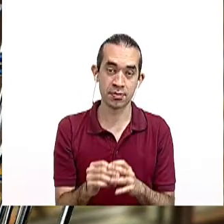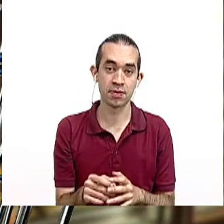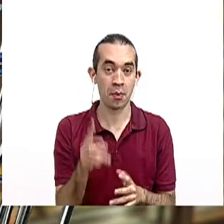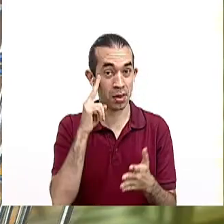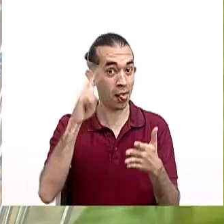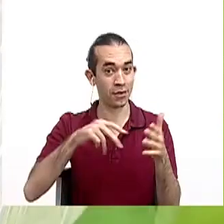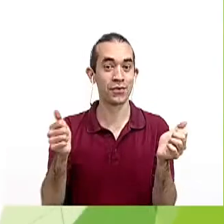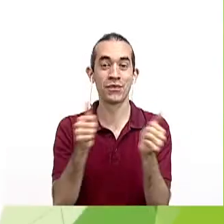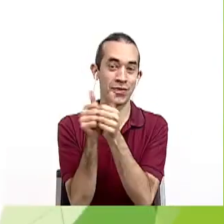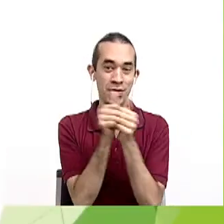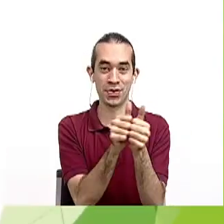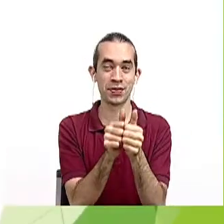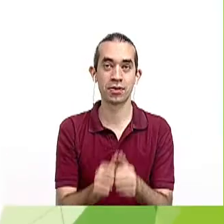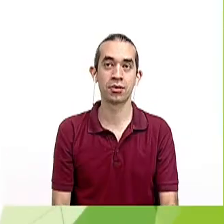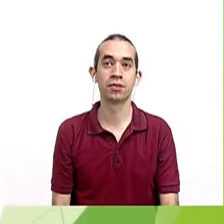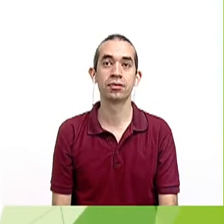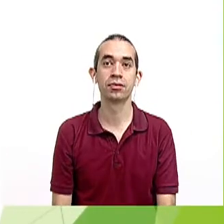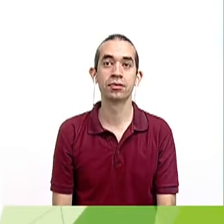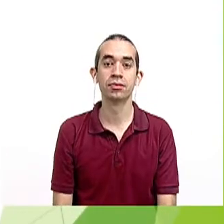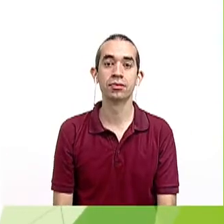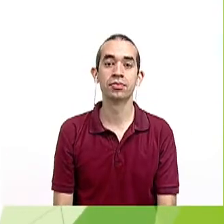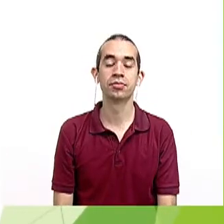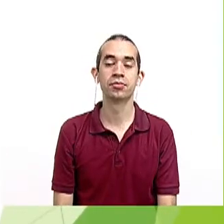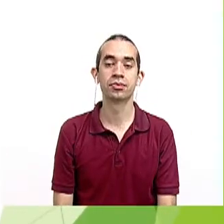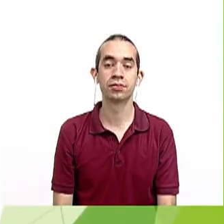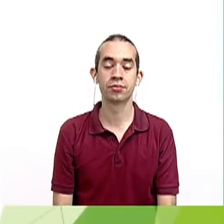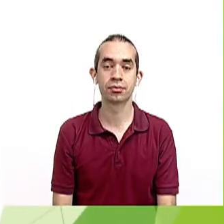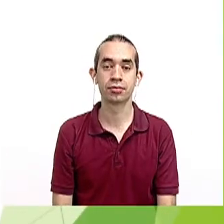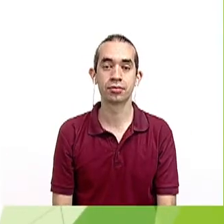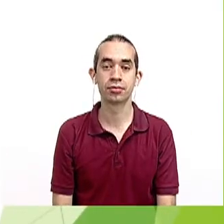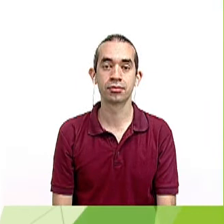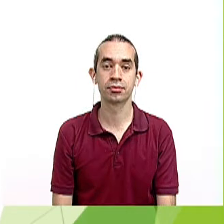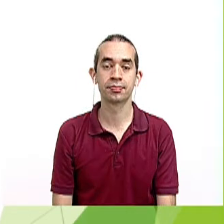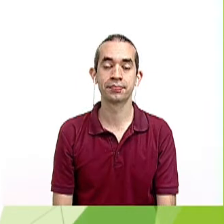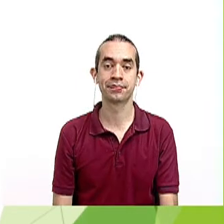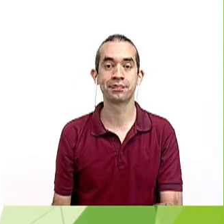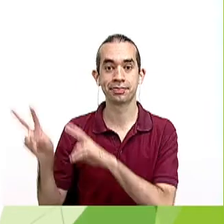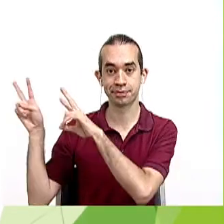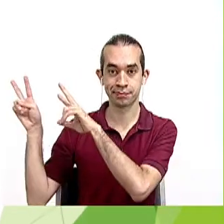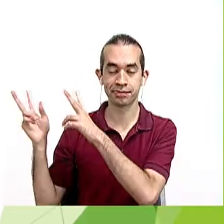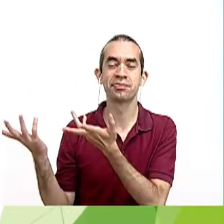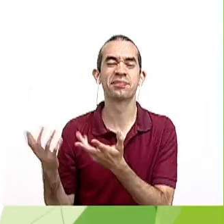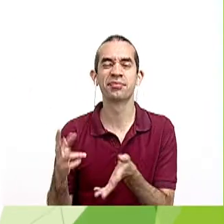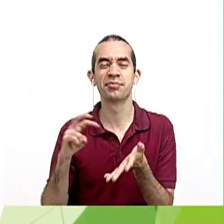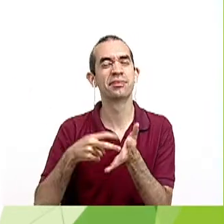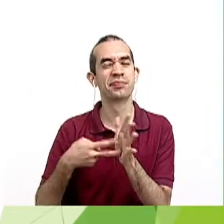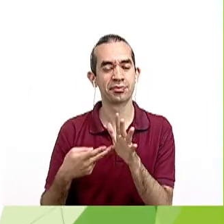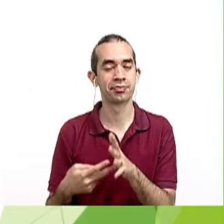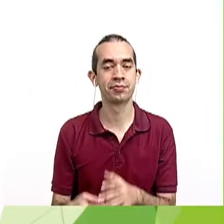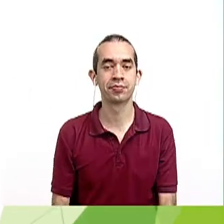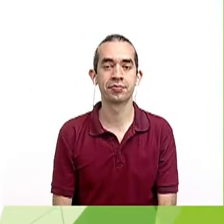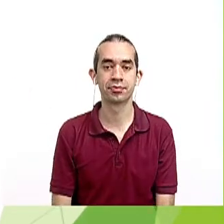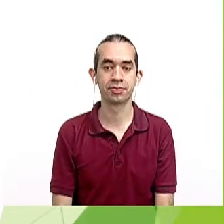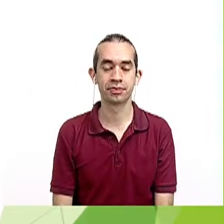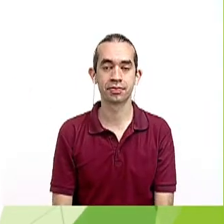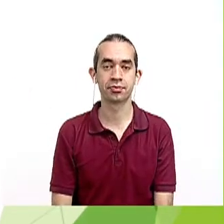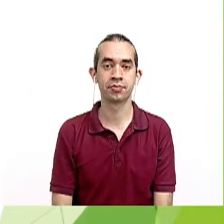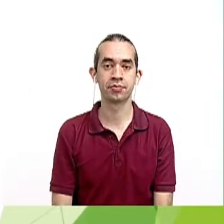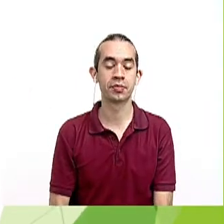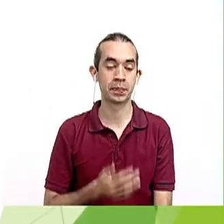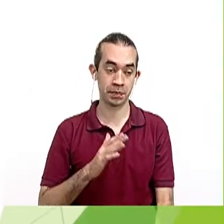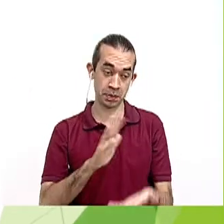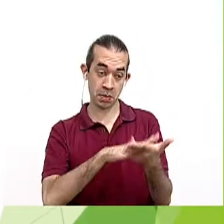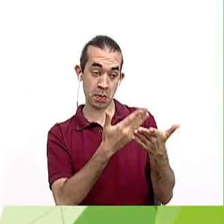together. Okay, this is my kitchen. We went shopping in the morning.